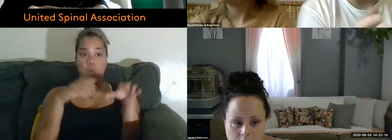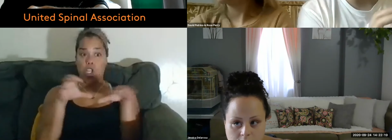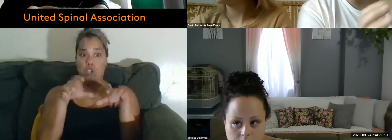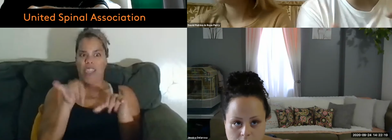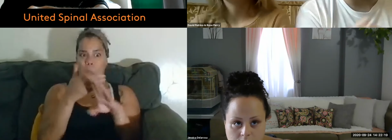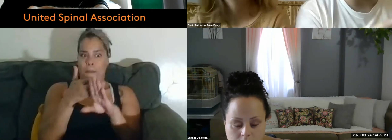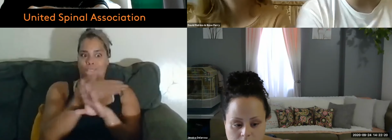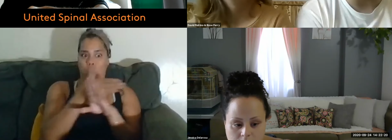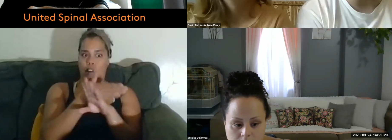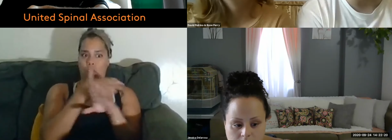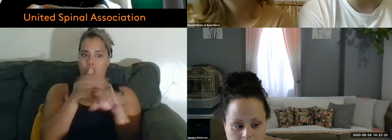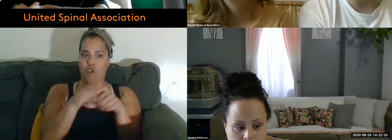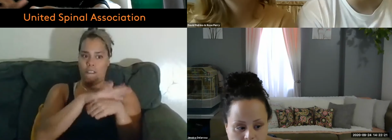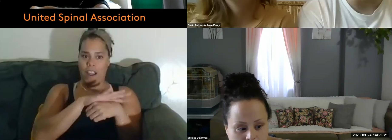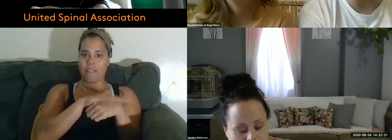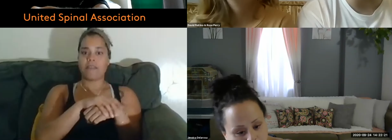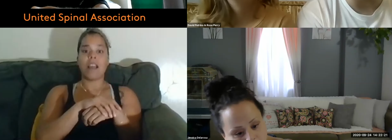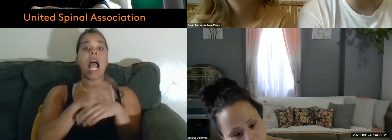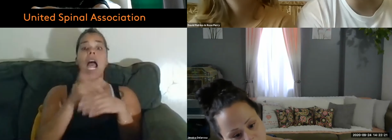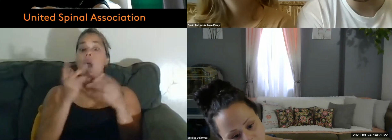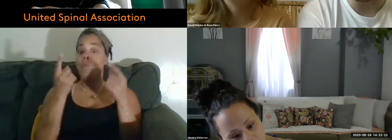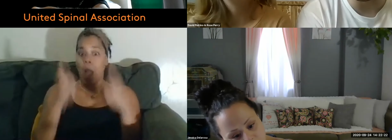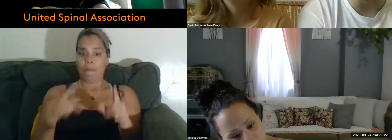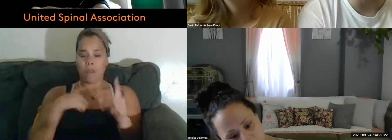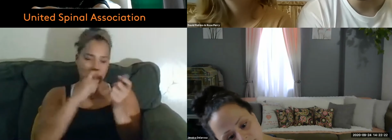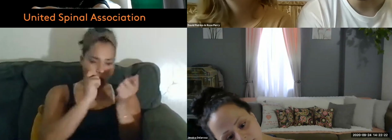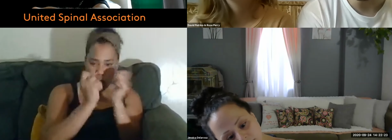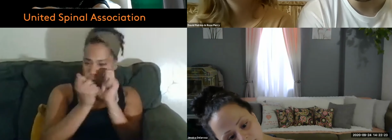And we quickly changed the app around a little bit, and